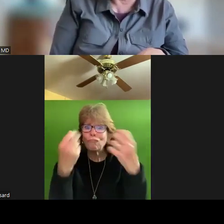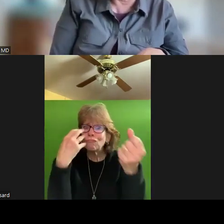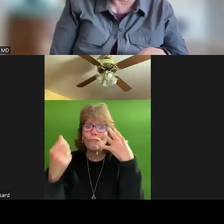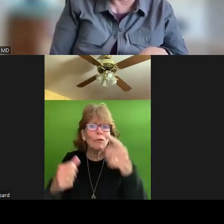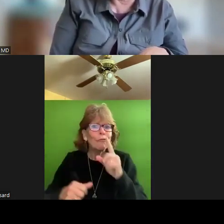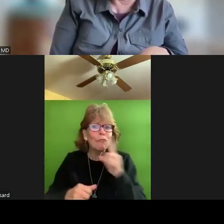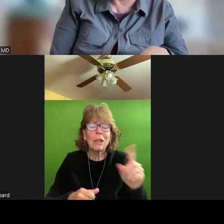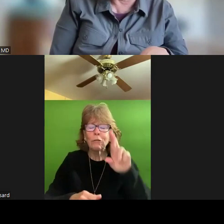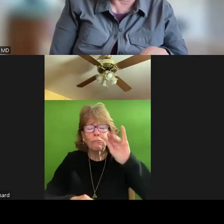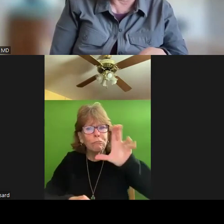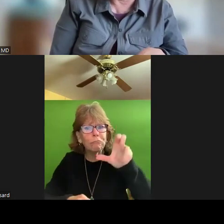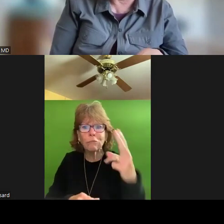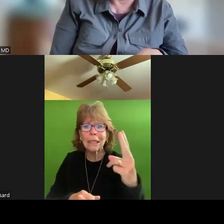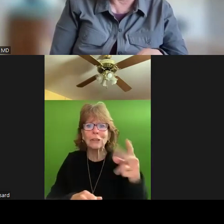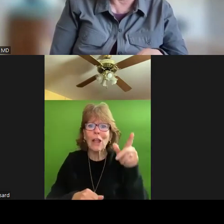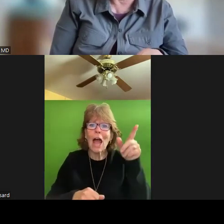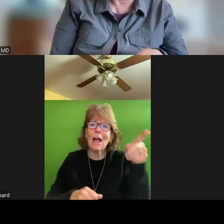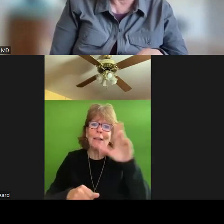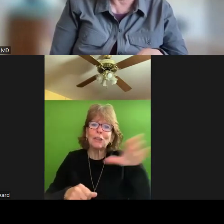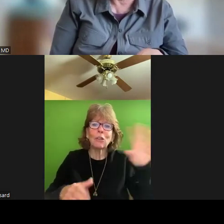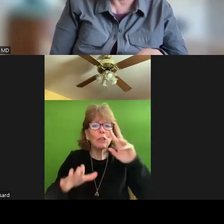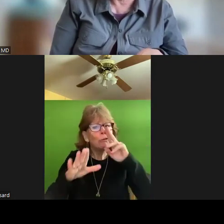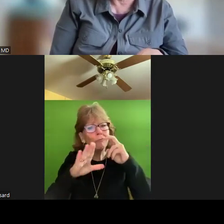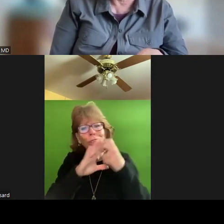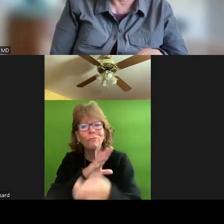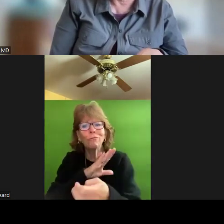to stimulate typical brain development.